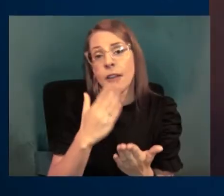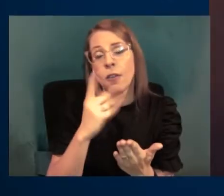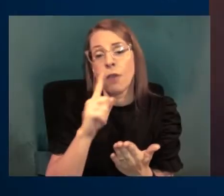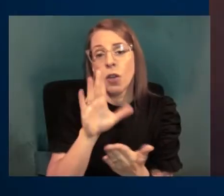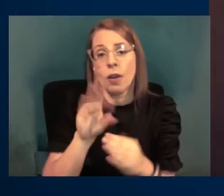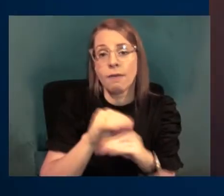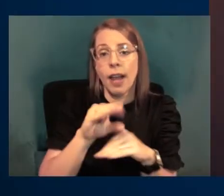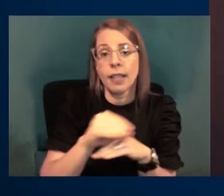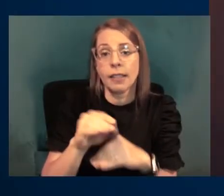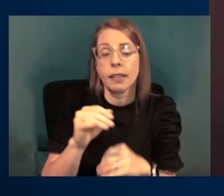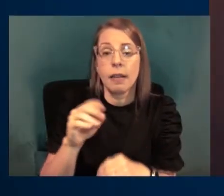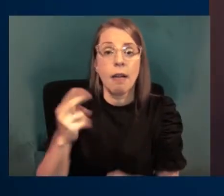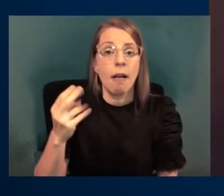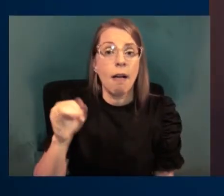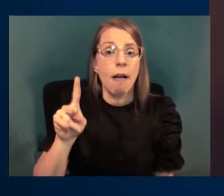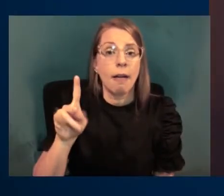thoughts.